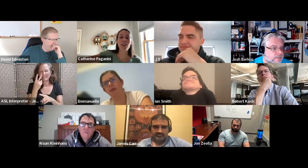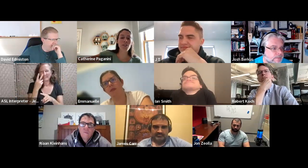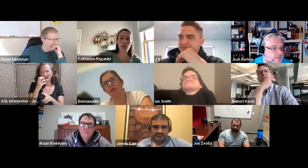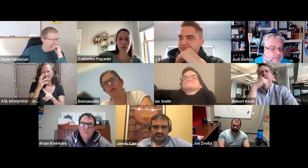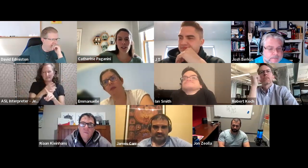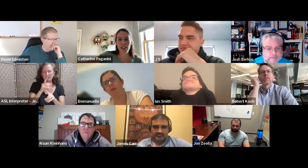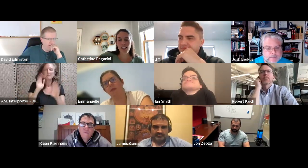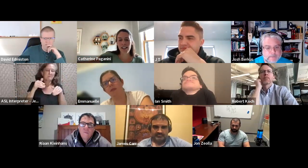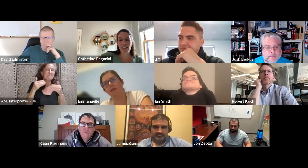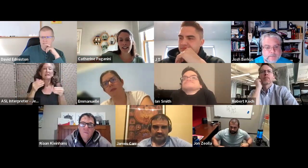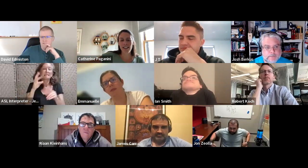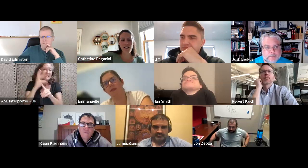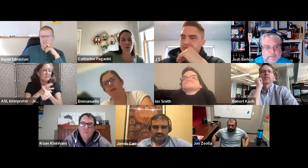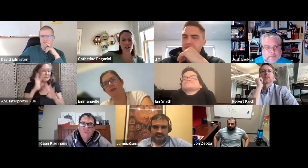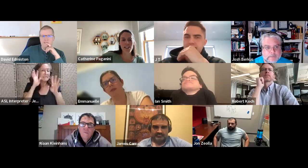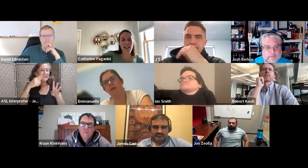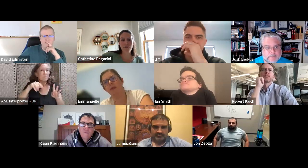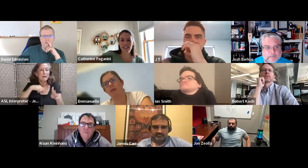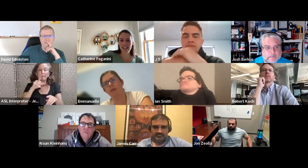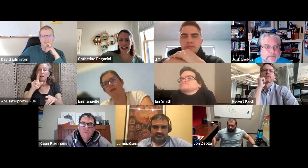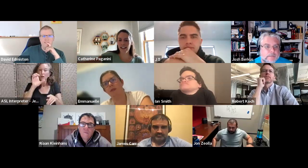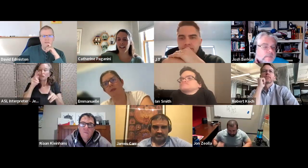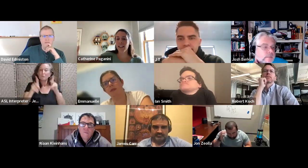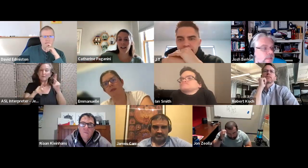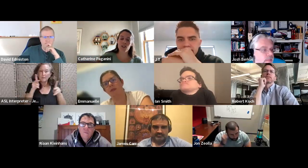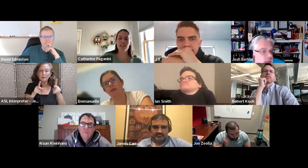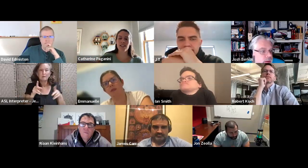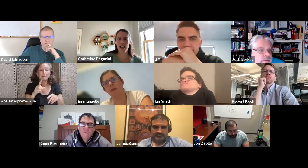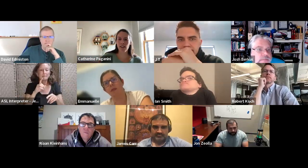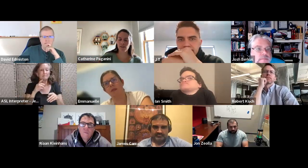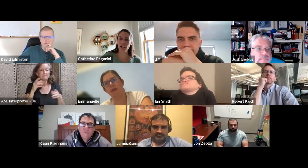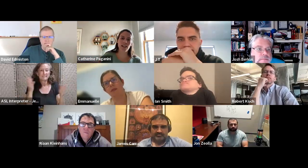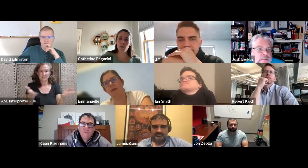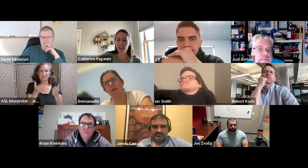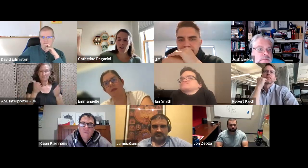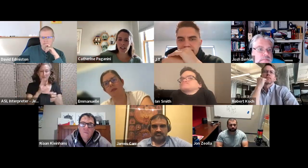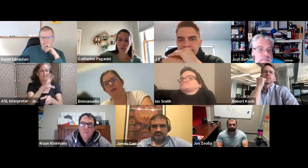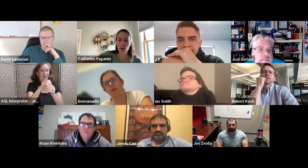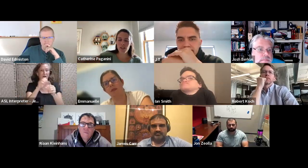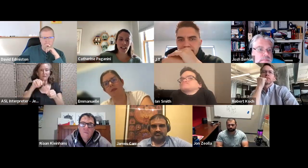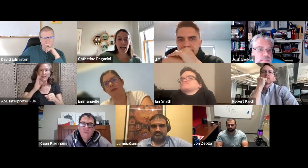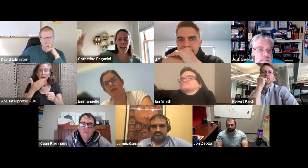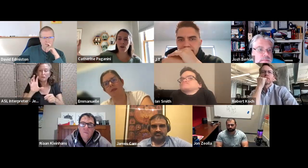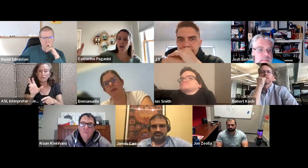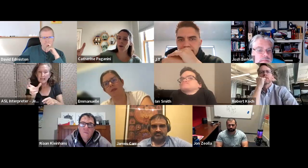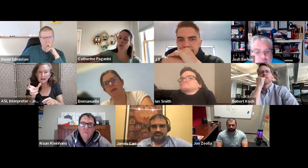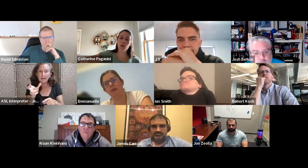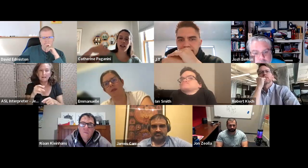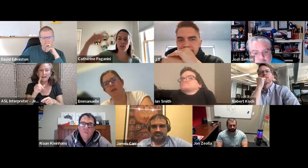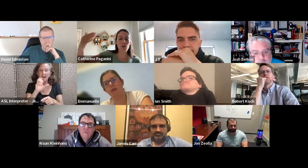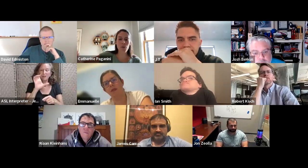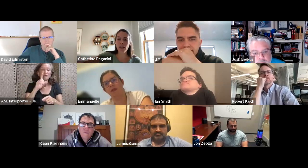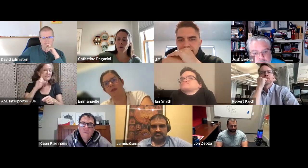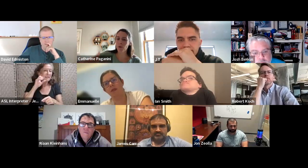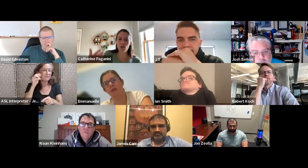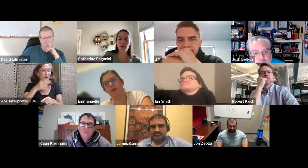6 months, we have 100 people who are deaf in tech in our channel, right? And then we can do like a poll and say like, hey, we would